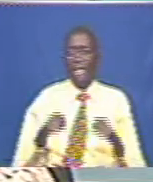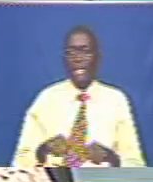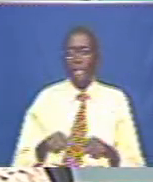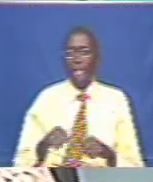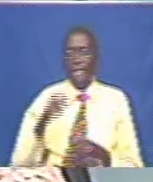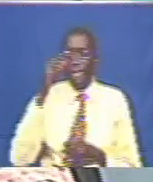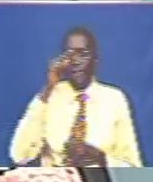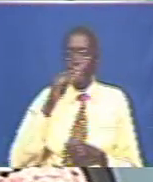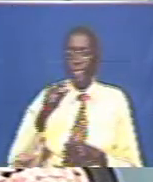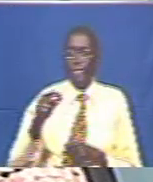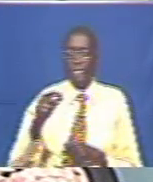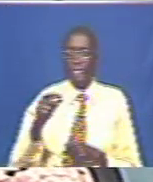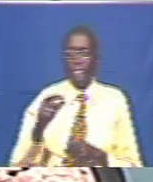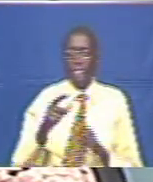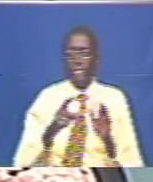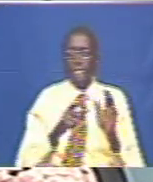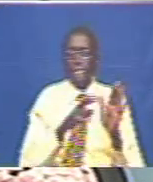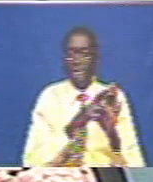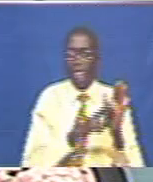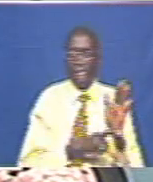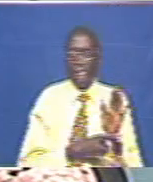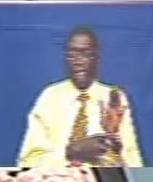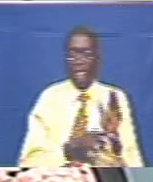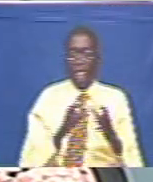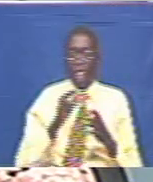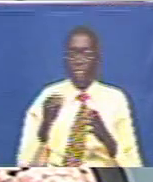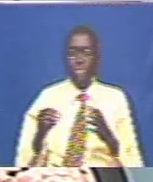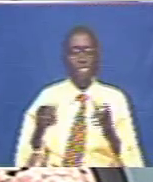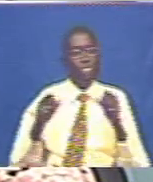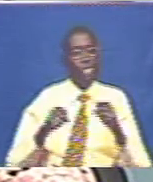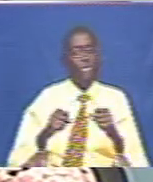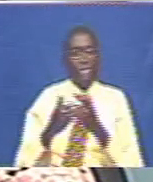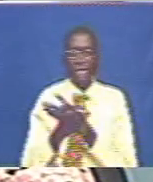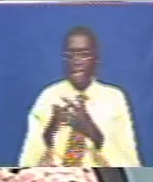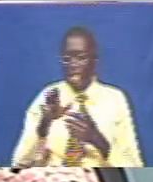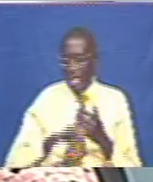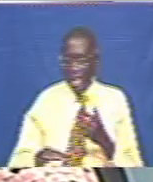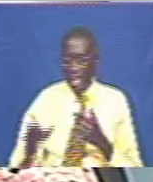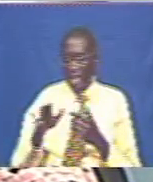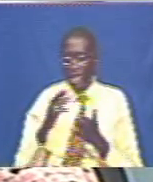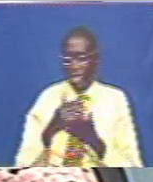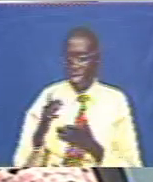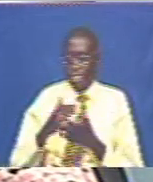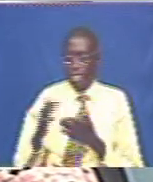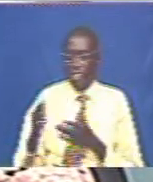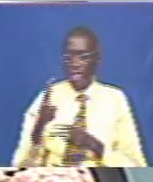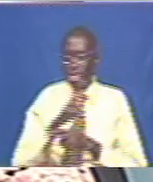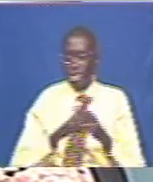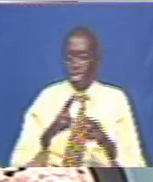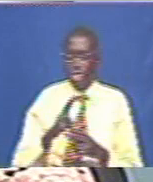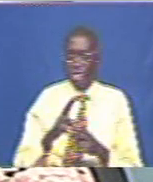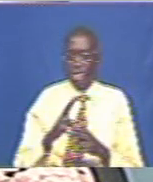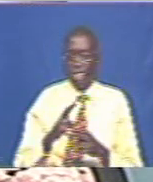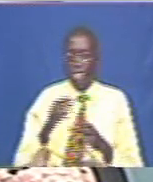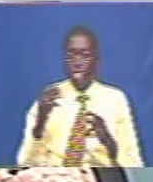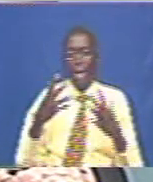and regulatory framework will unlock all the potential areas that the cooperators can tap in and indeed all the